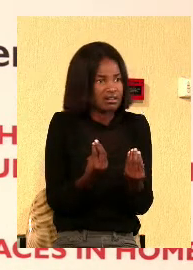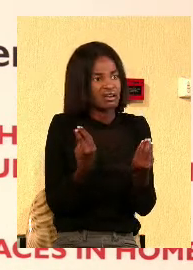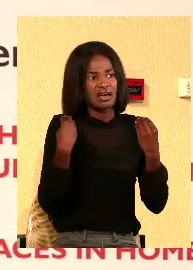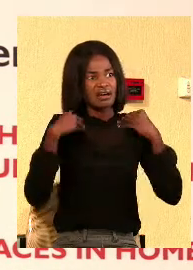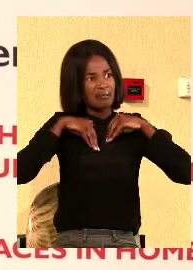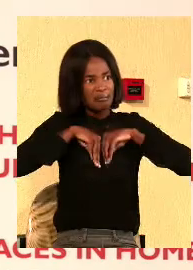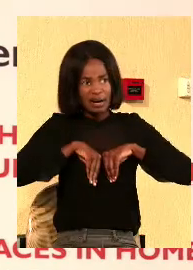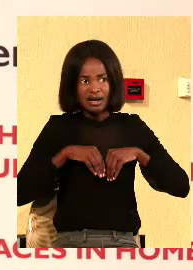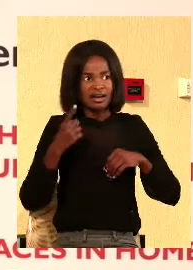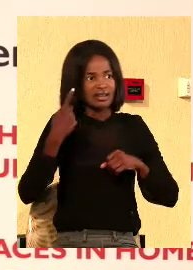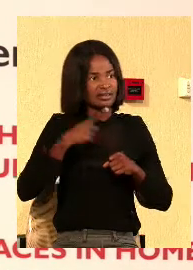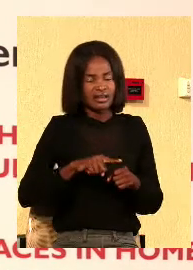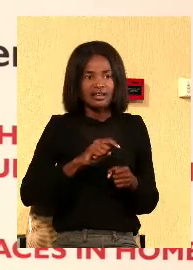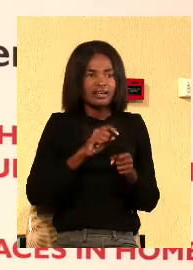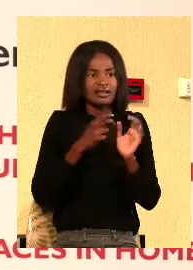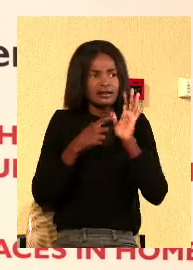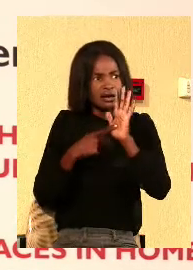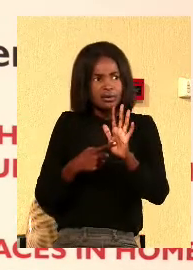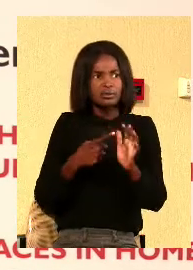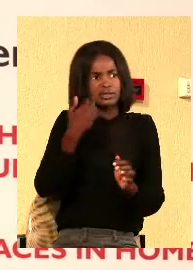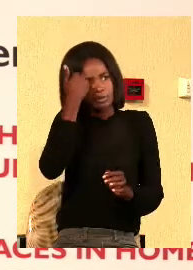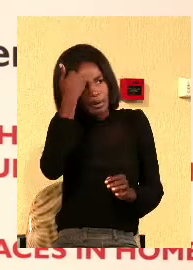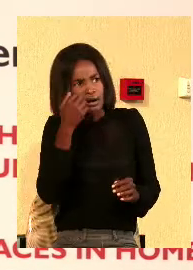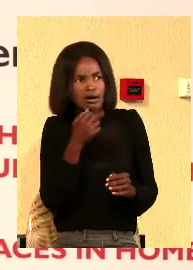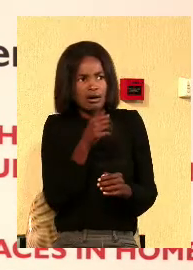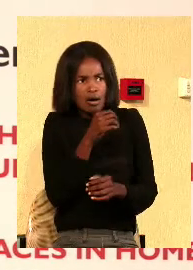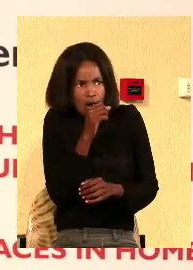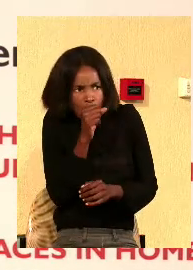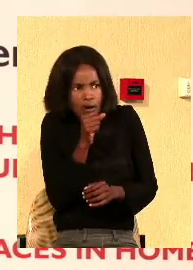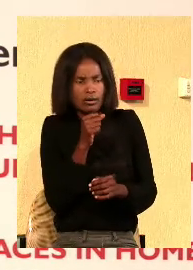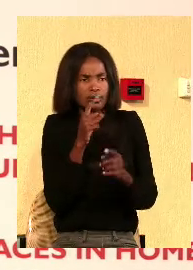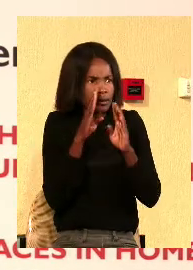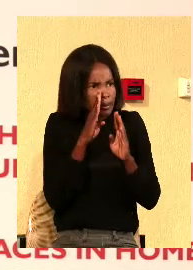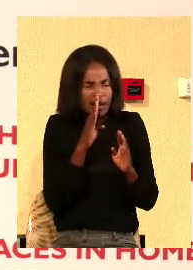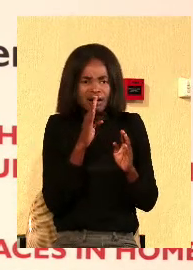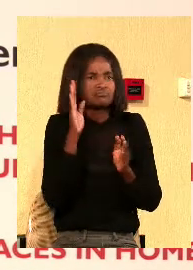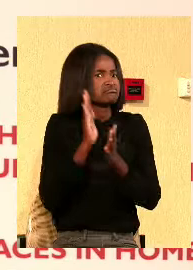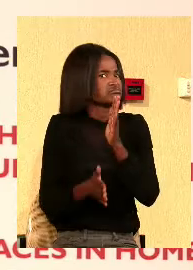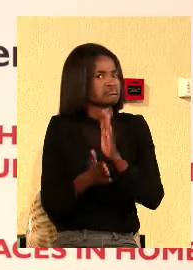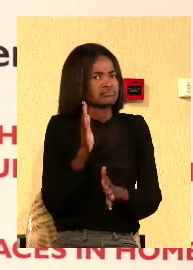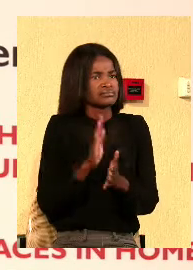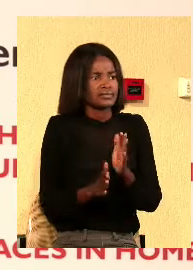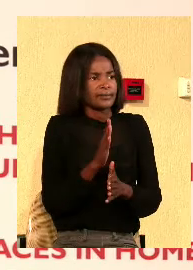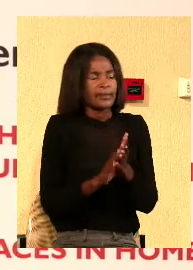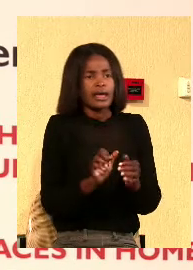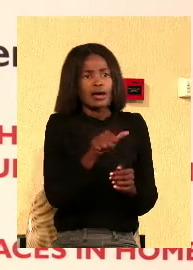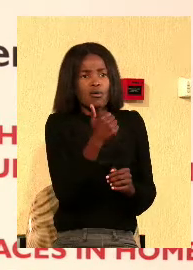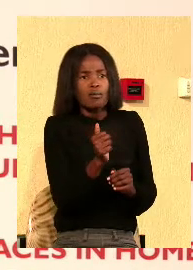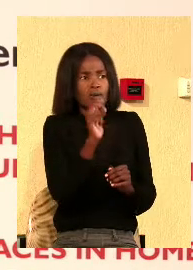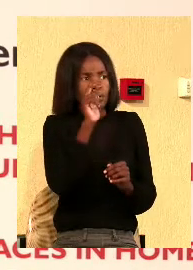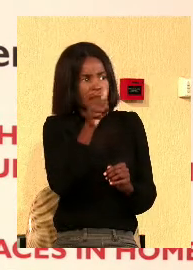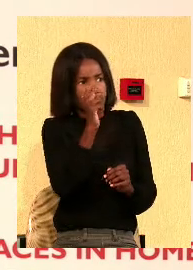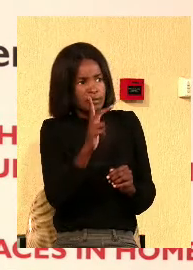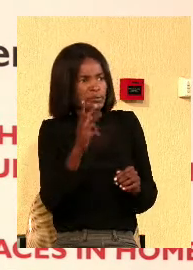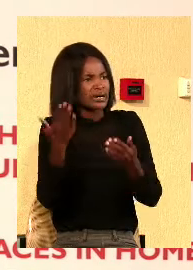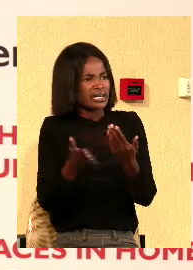to be closed, to avoid these super spreaders picking up the virus at school, taking it to their parents and grandparents, and